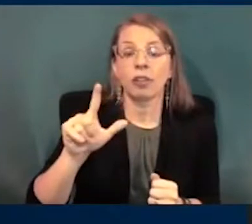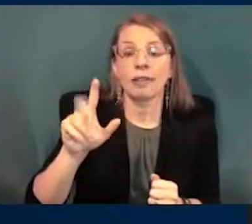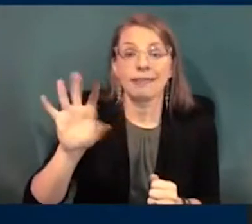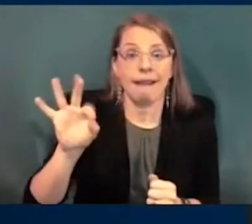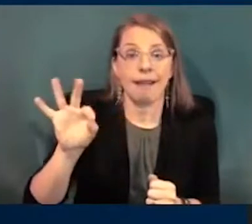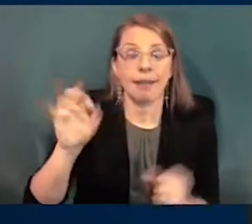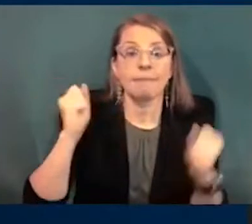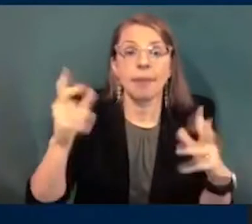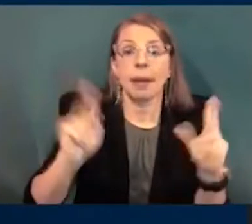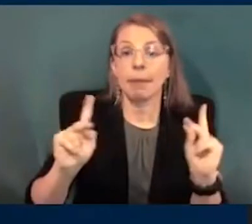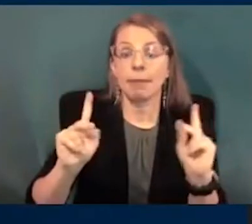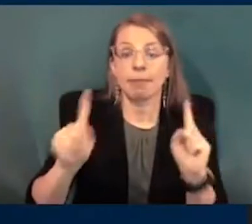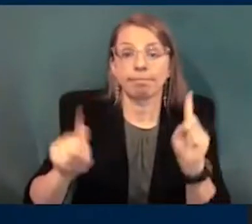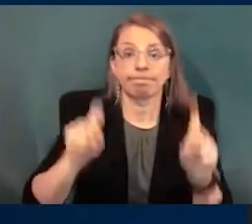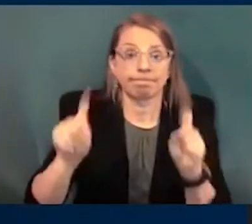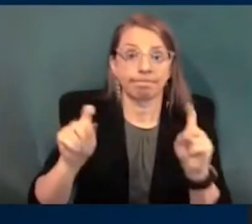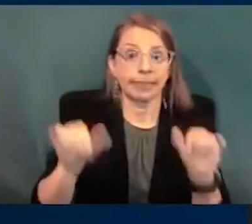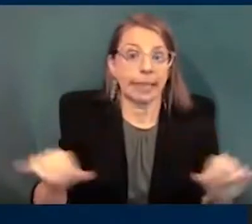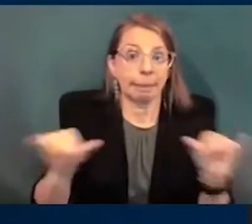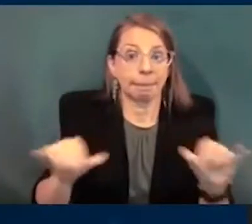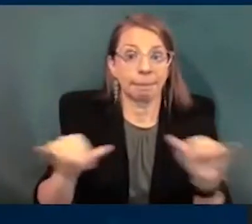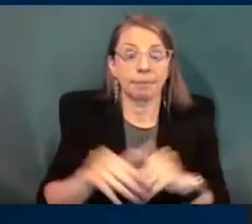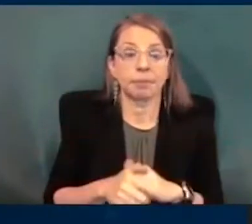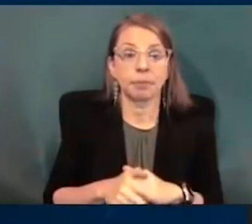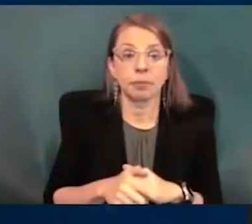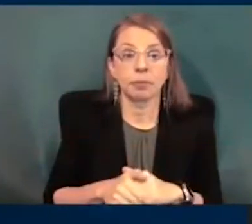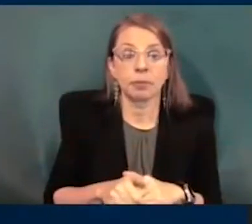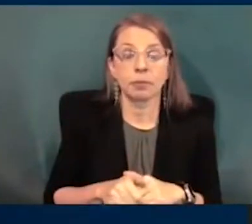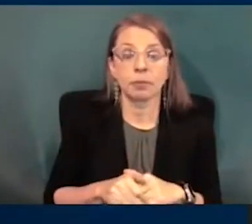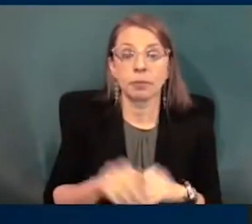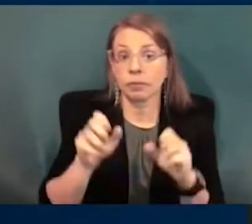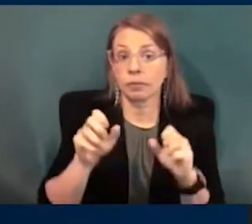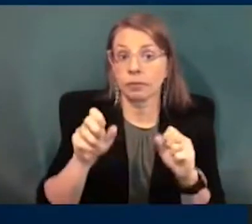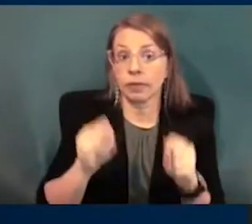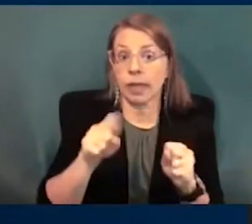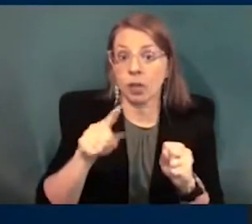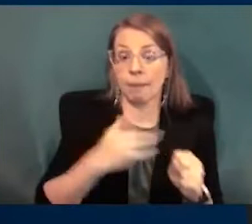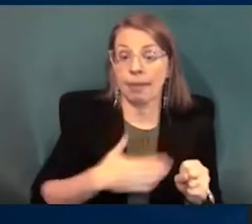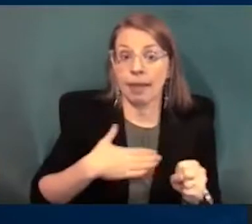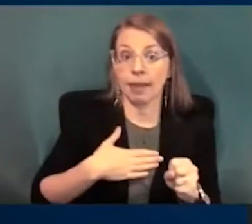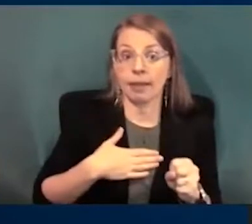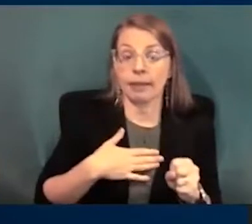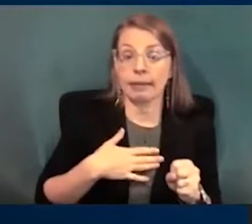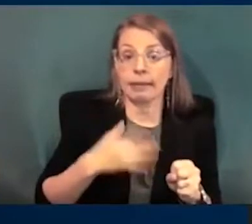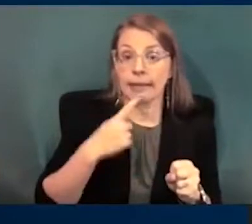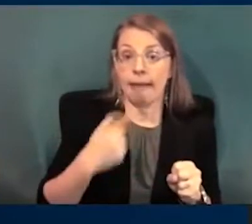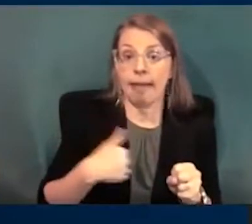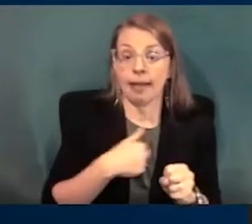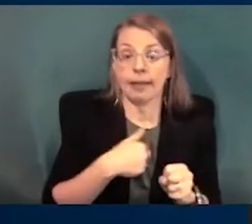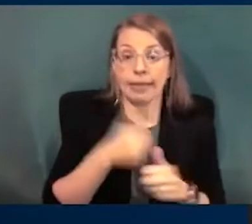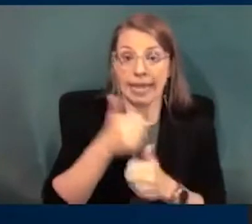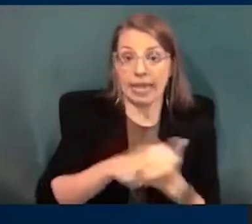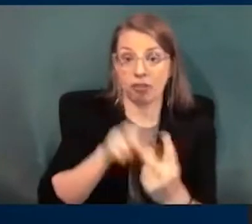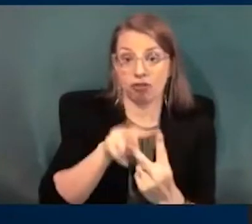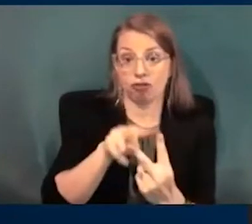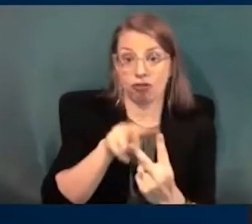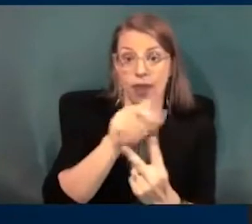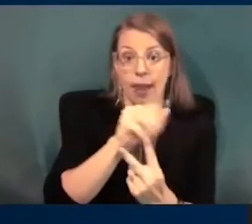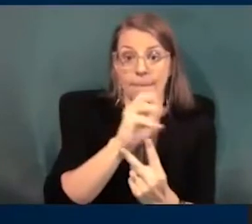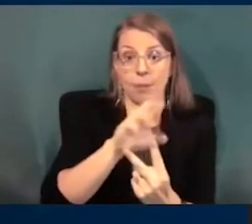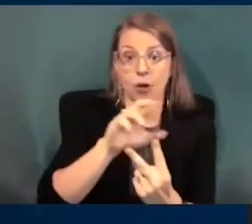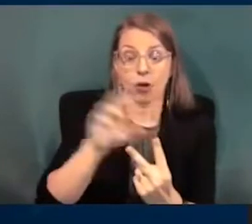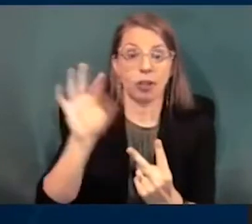asking the same question she is. And that is, could you please tell us, each one of you, Amber and Chaplain, what month and